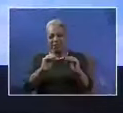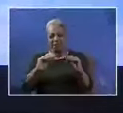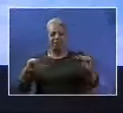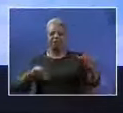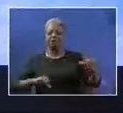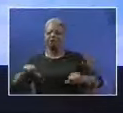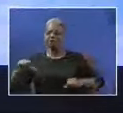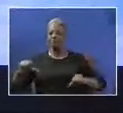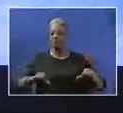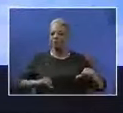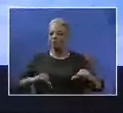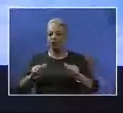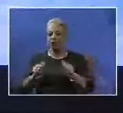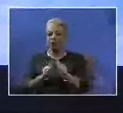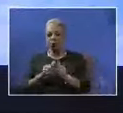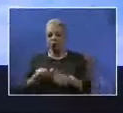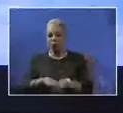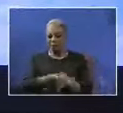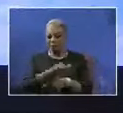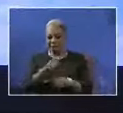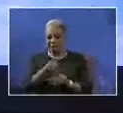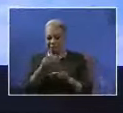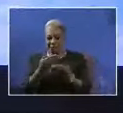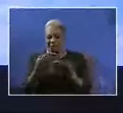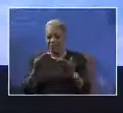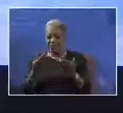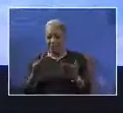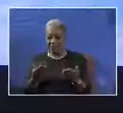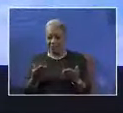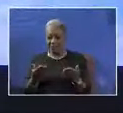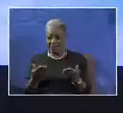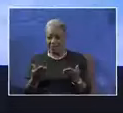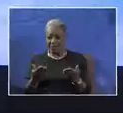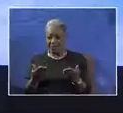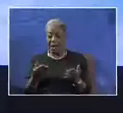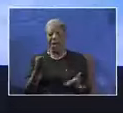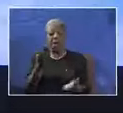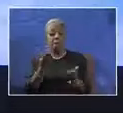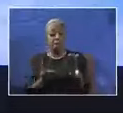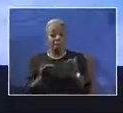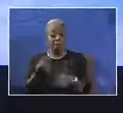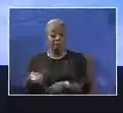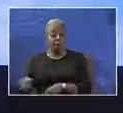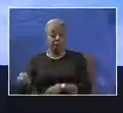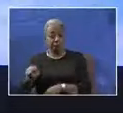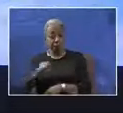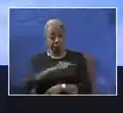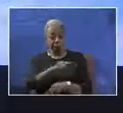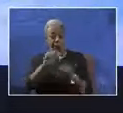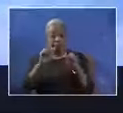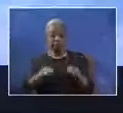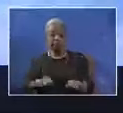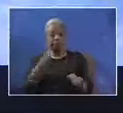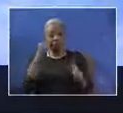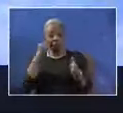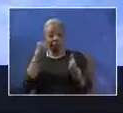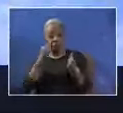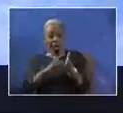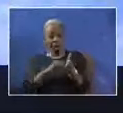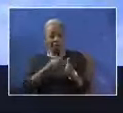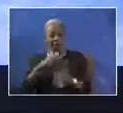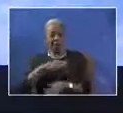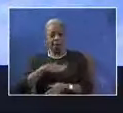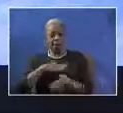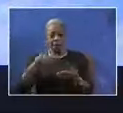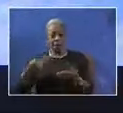bombers. And then somebody else, I can make it more personal. Some of you can go home and look at the brand new house that you had. And when you were living